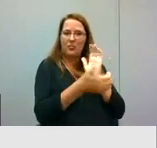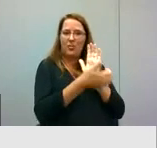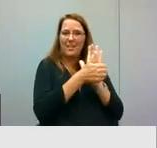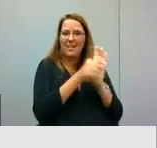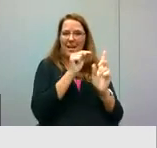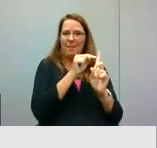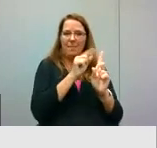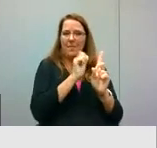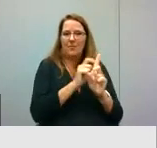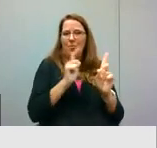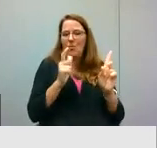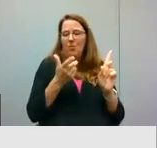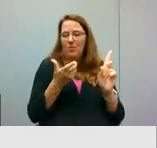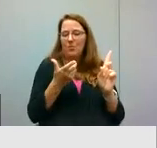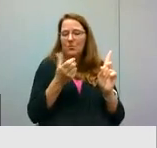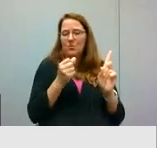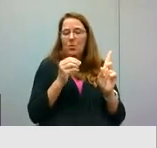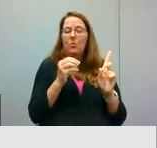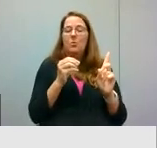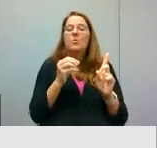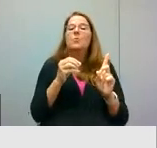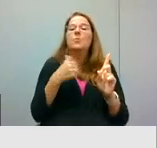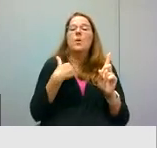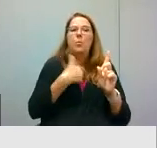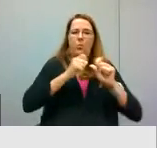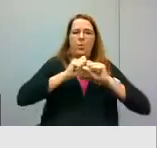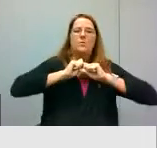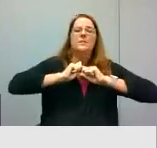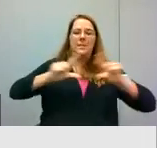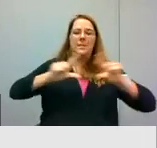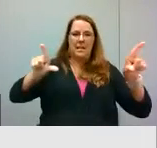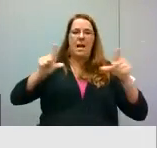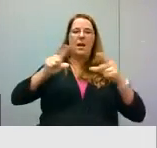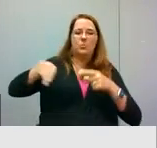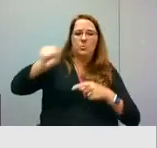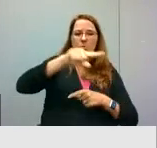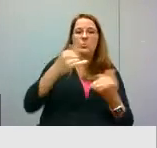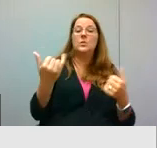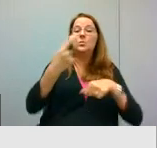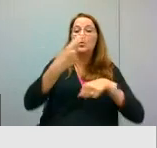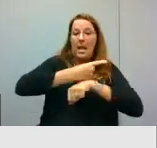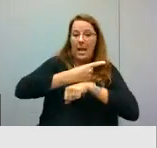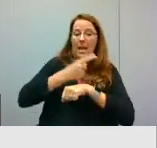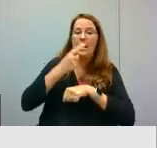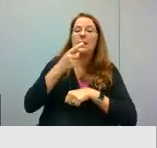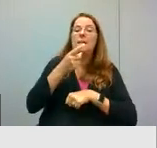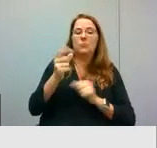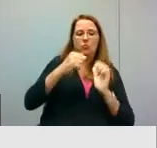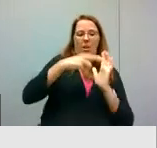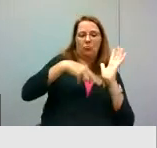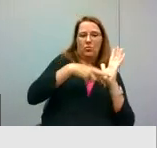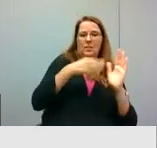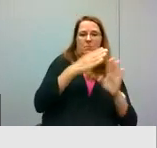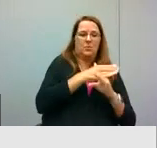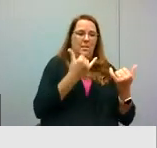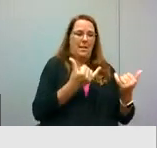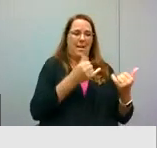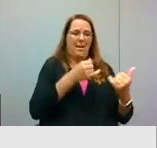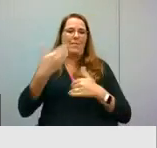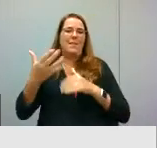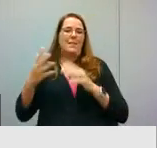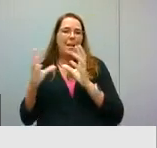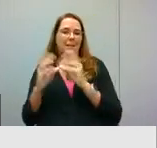meeting policy. So we'll send this out to you today for you to read between now and the next meeting.